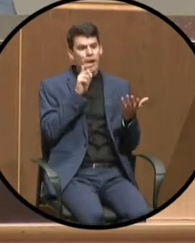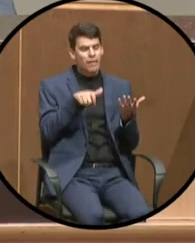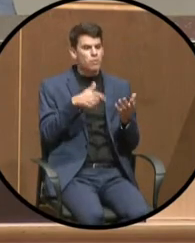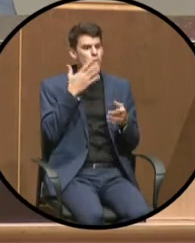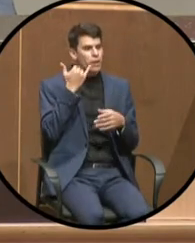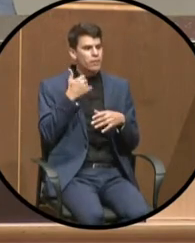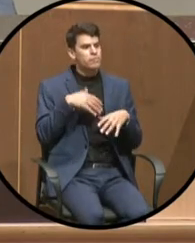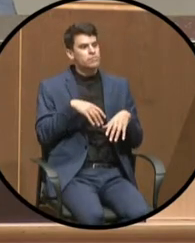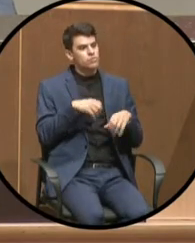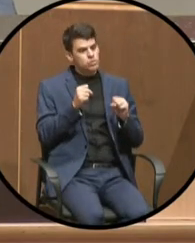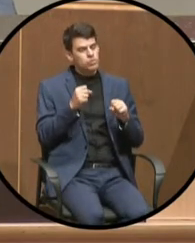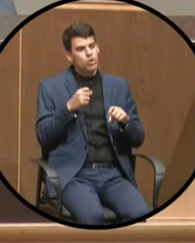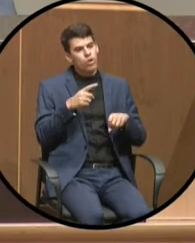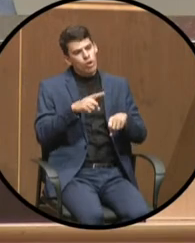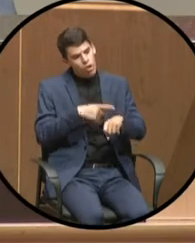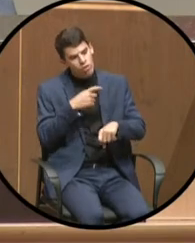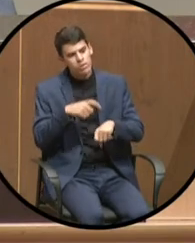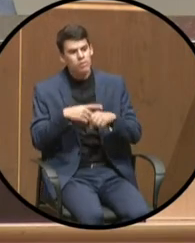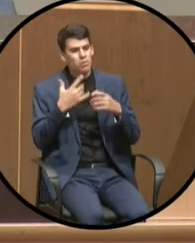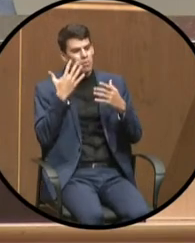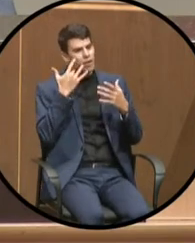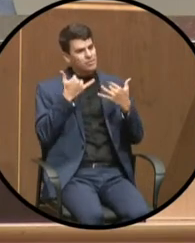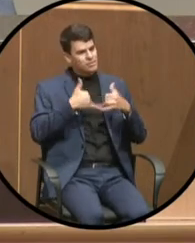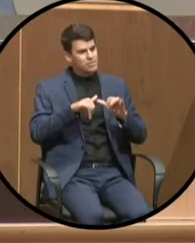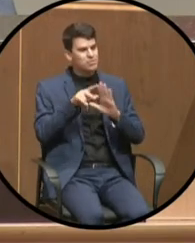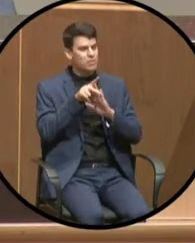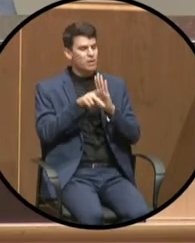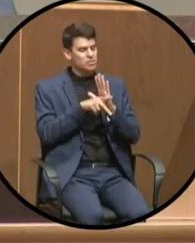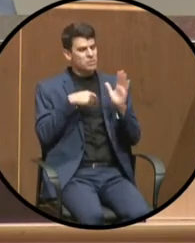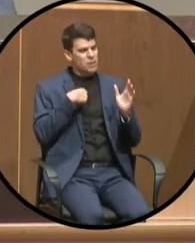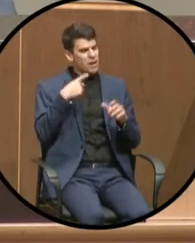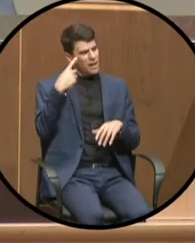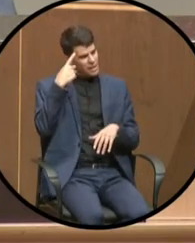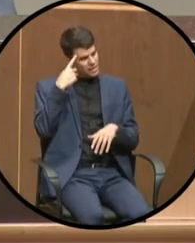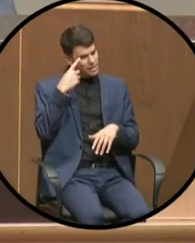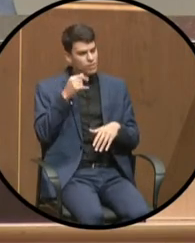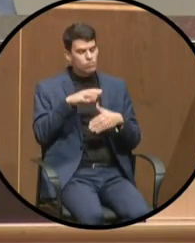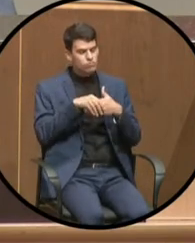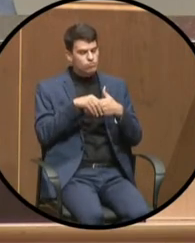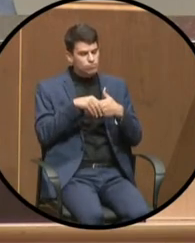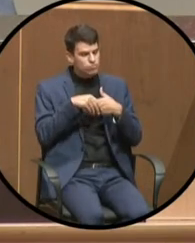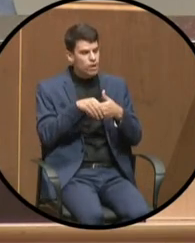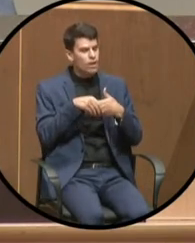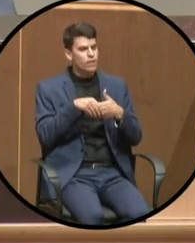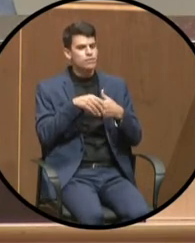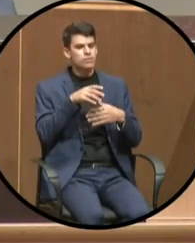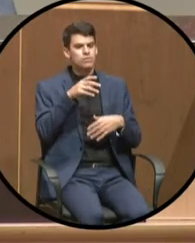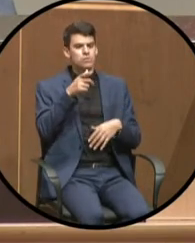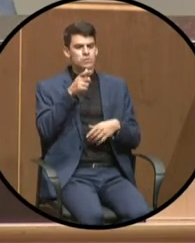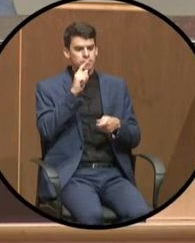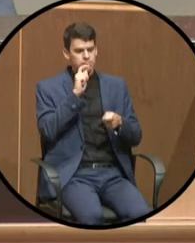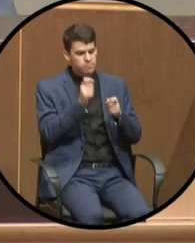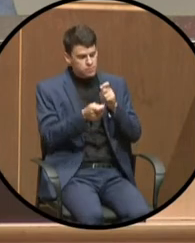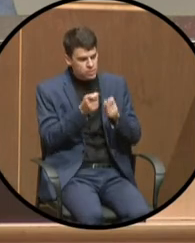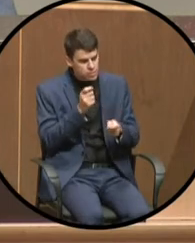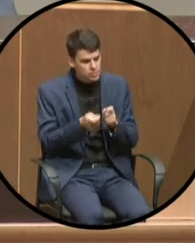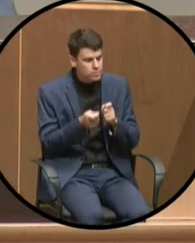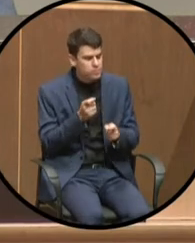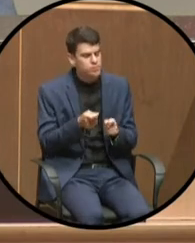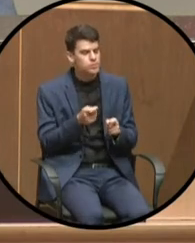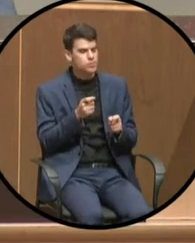get here because it was in policy. So I think that being able to be nimble and make changes as we need